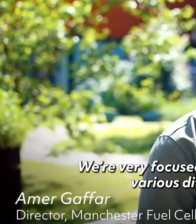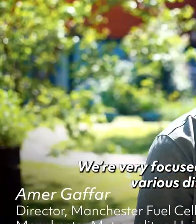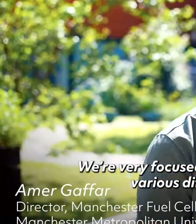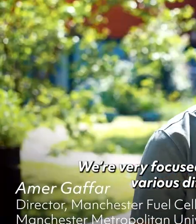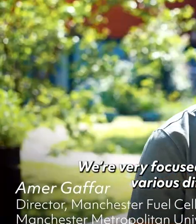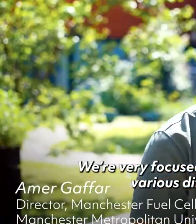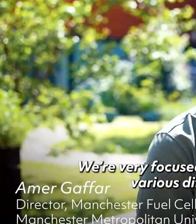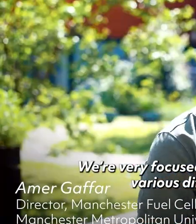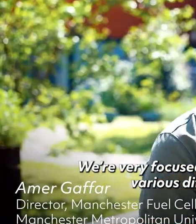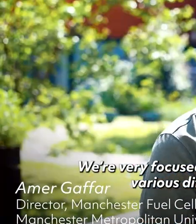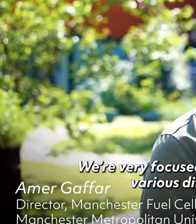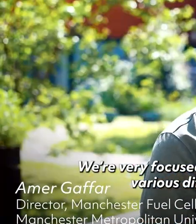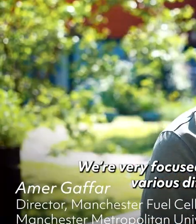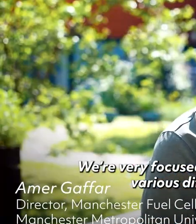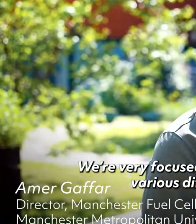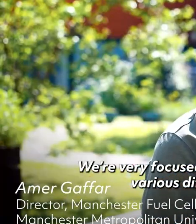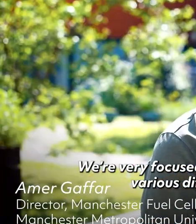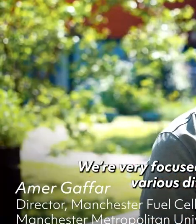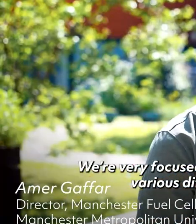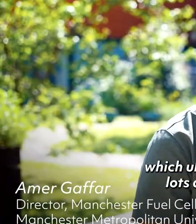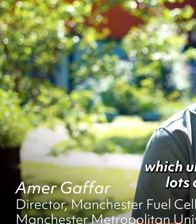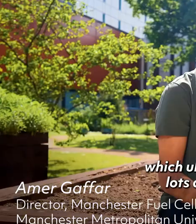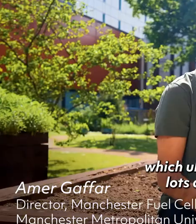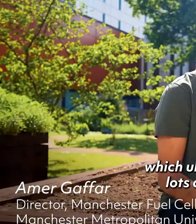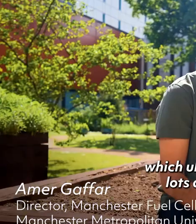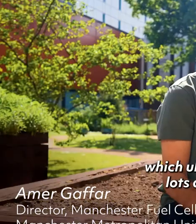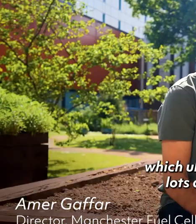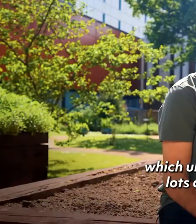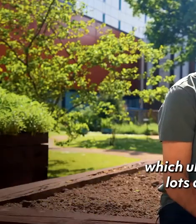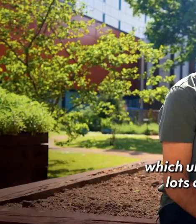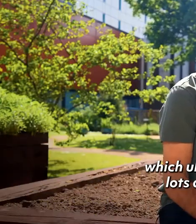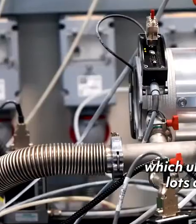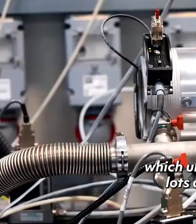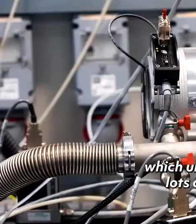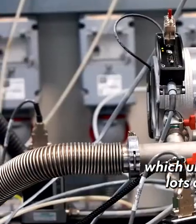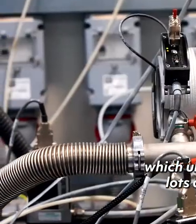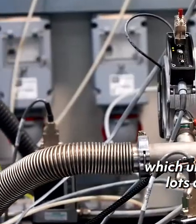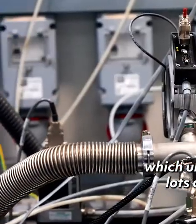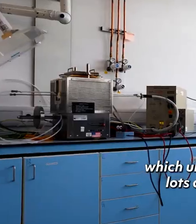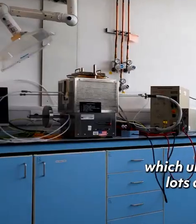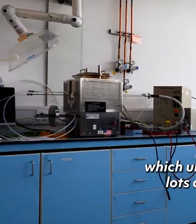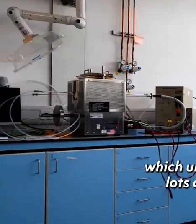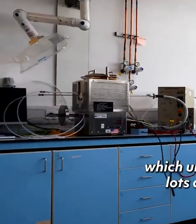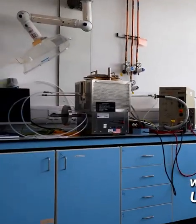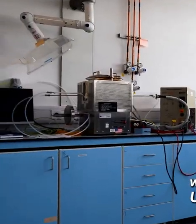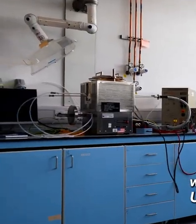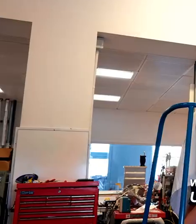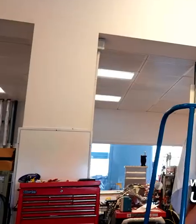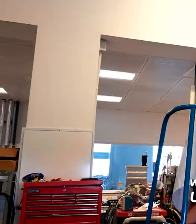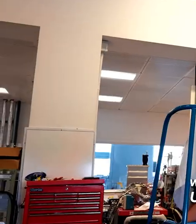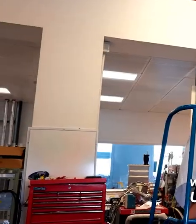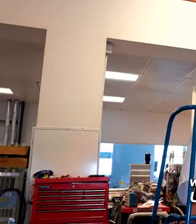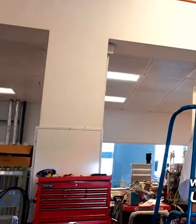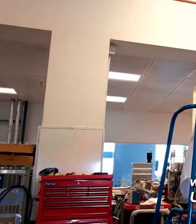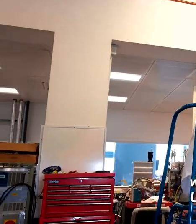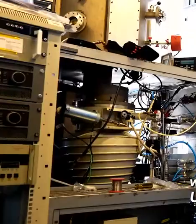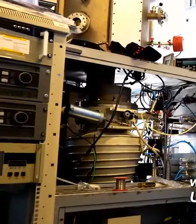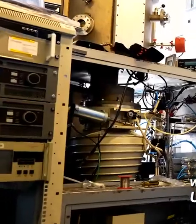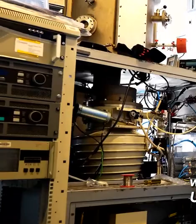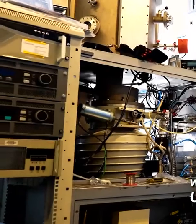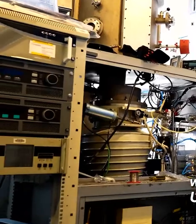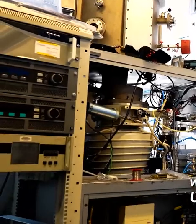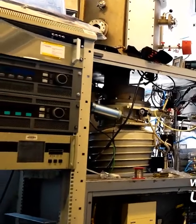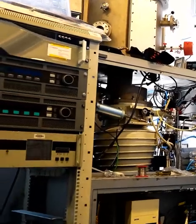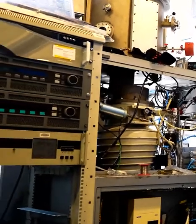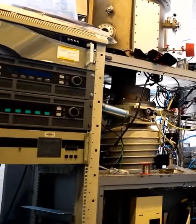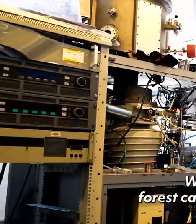we're working in various different projects on electrolyzers, which ultimately will help us generate lots and lots of green hydrogen, which will be part of our UK-wide net